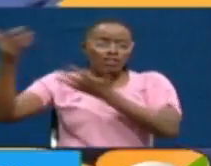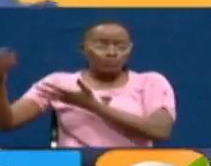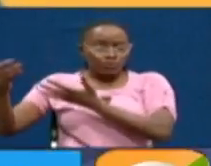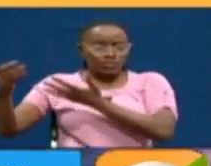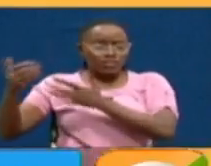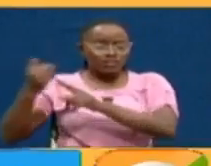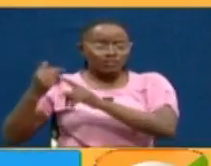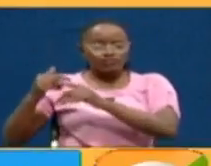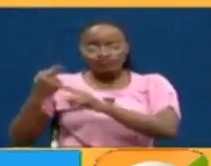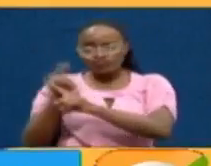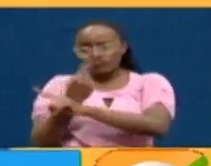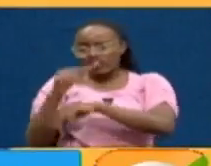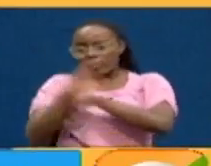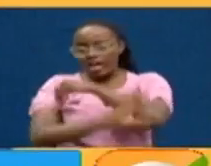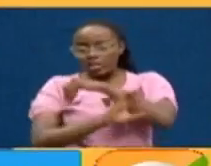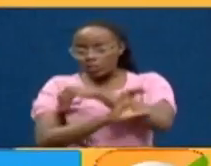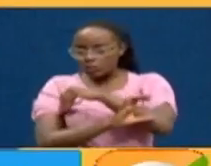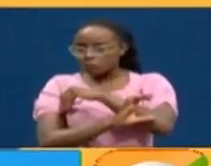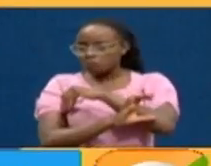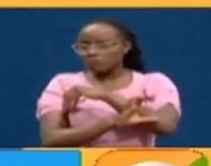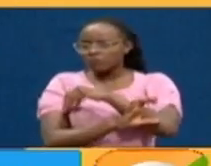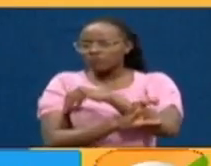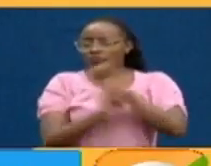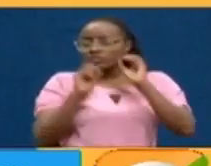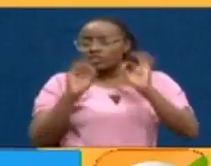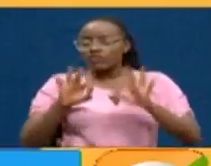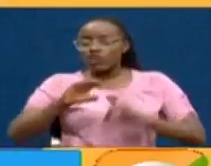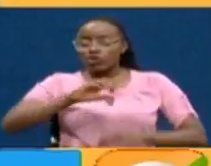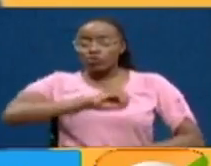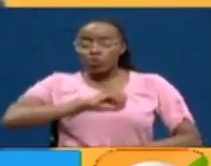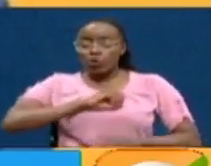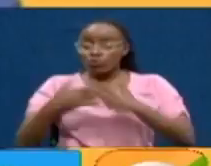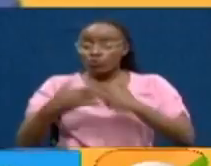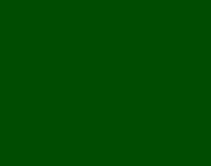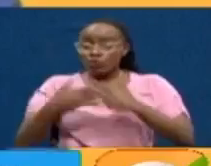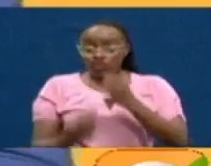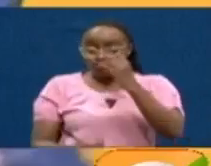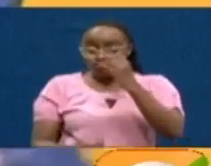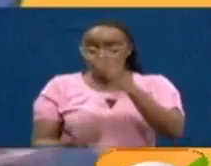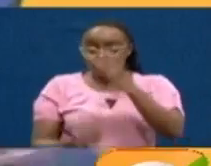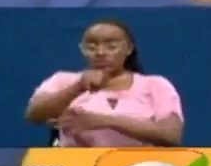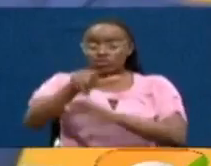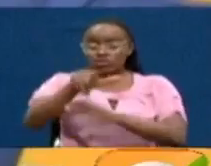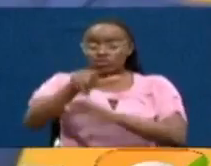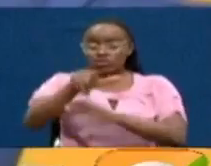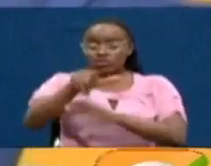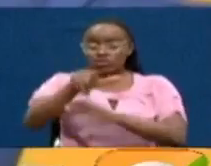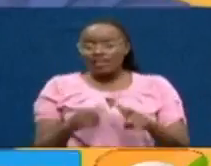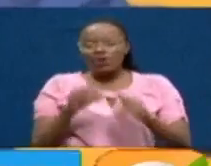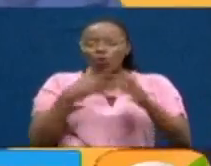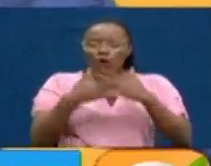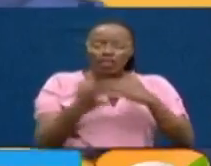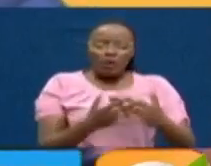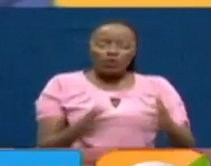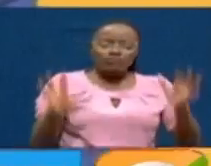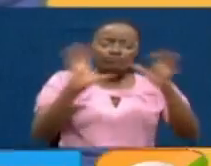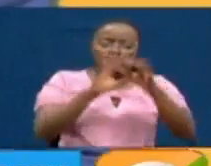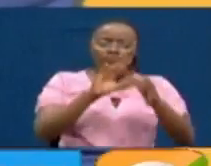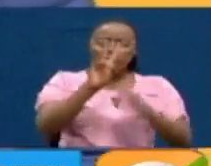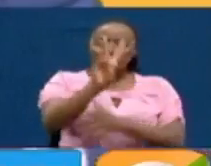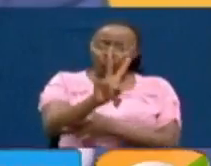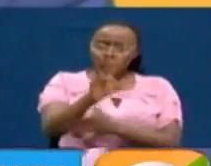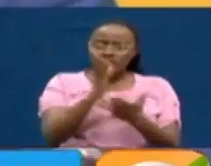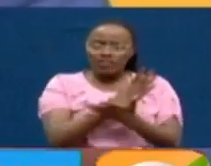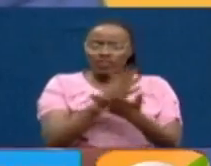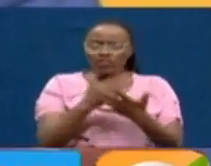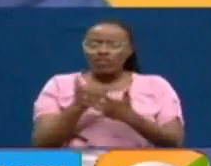saying, if we don't own what we are producing locally, even if we integrate, even if we